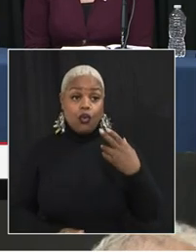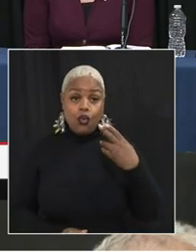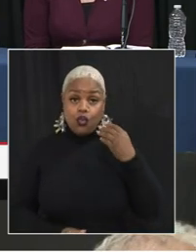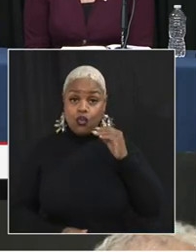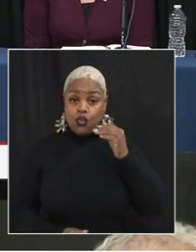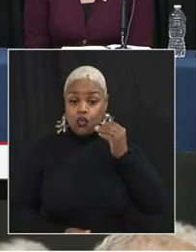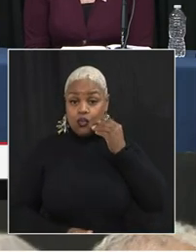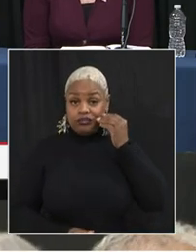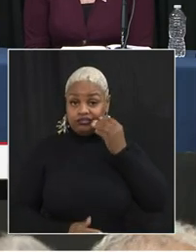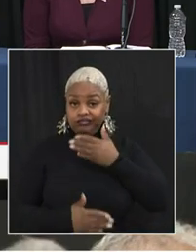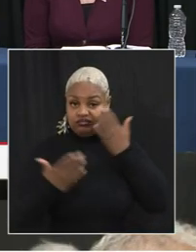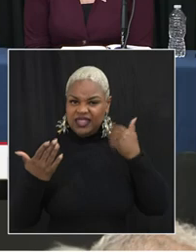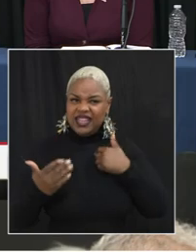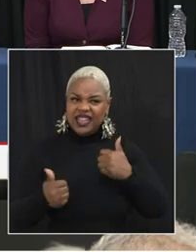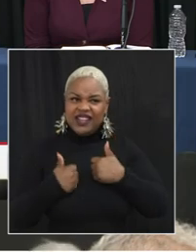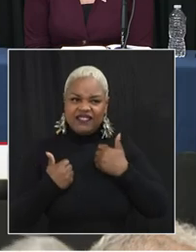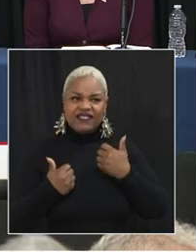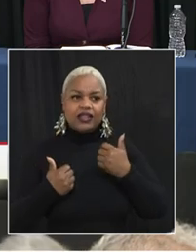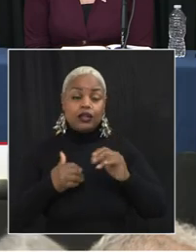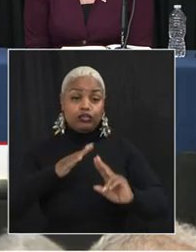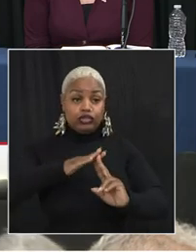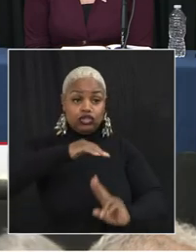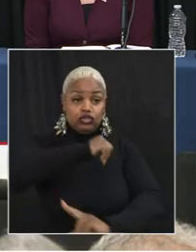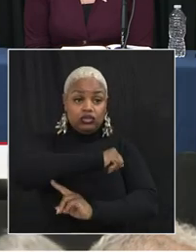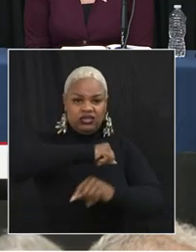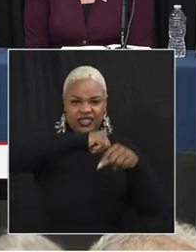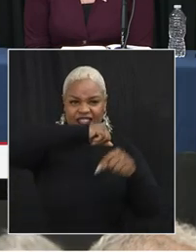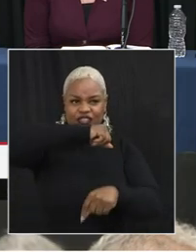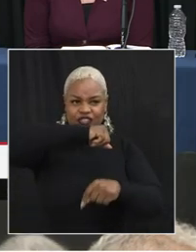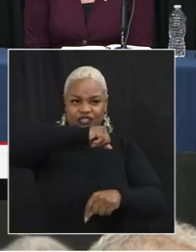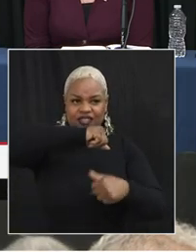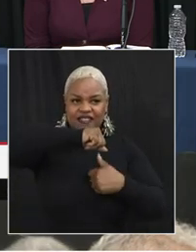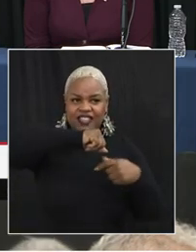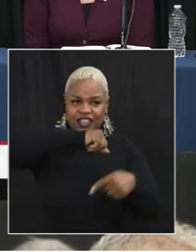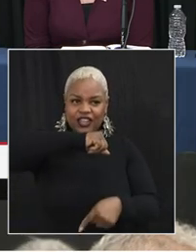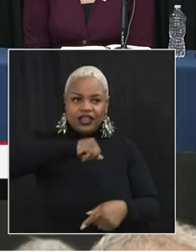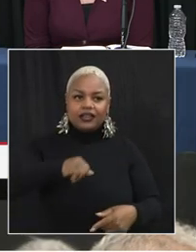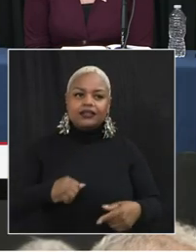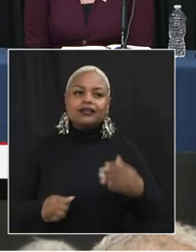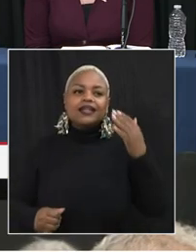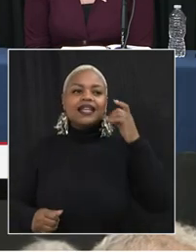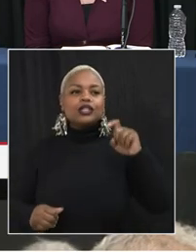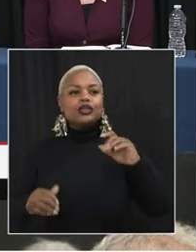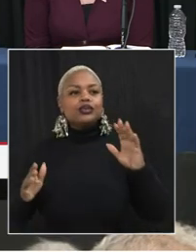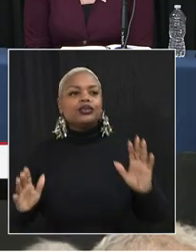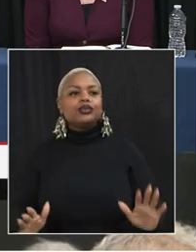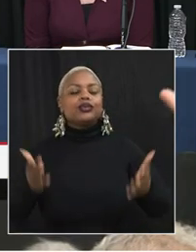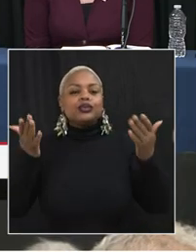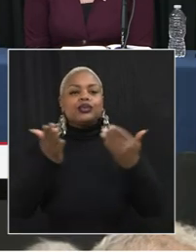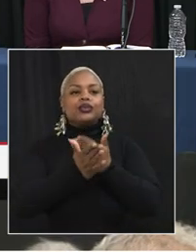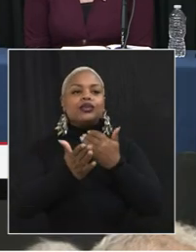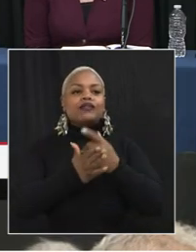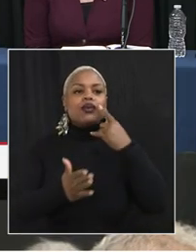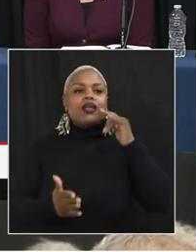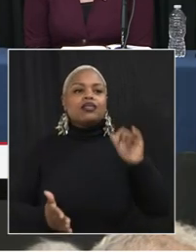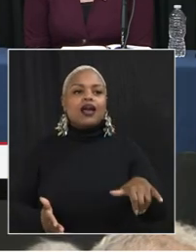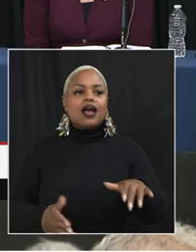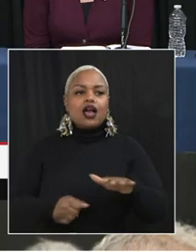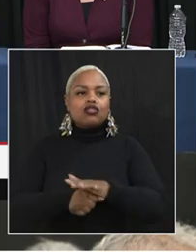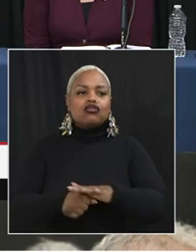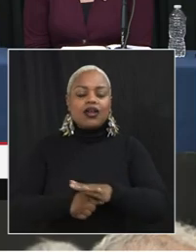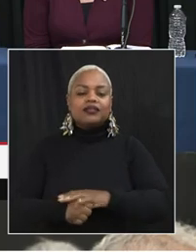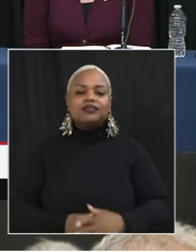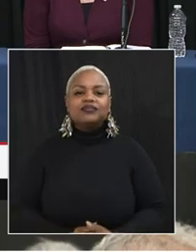away. So I would like a new energy for that area, and I'm very interested in finding out